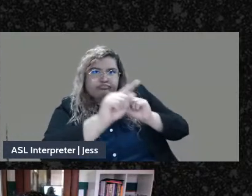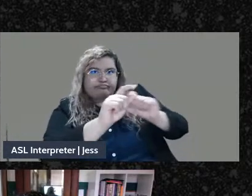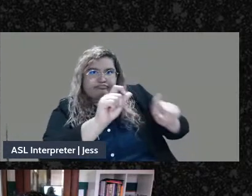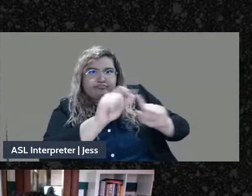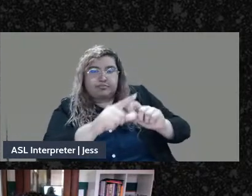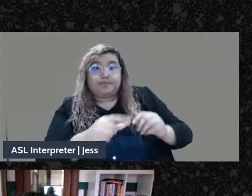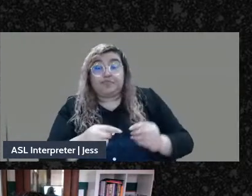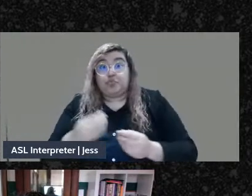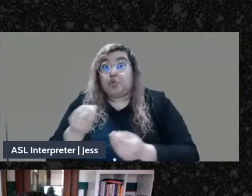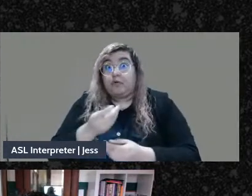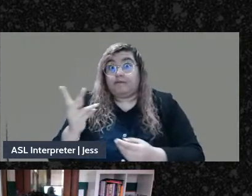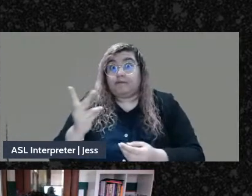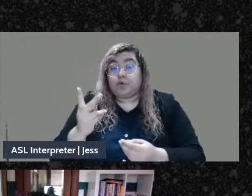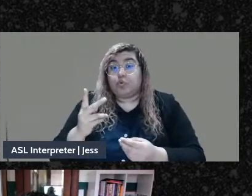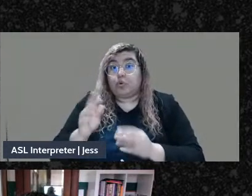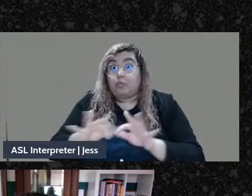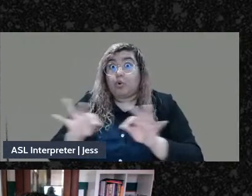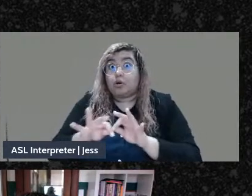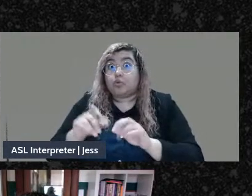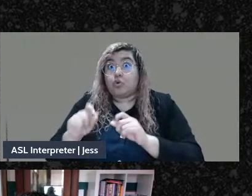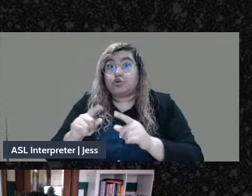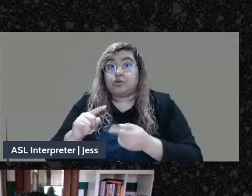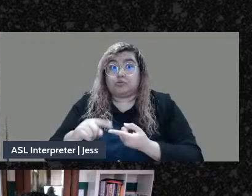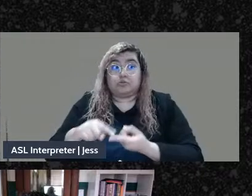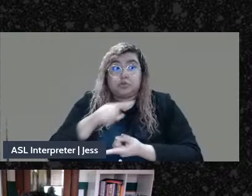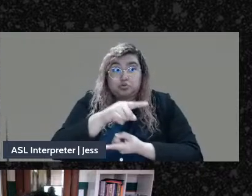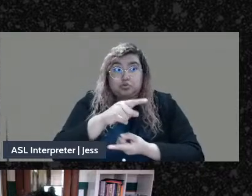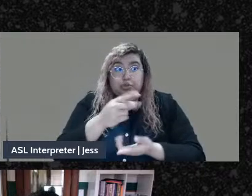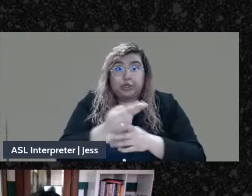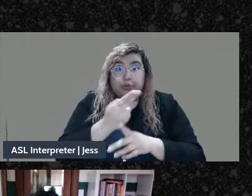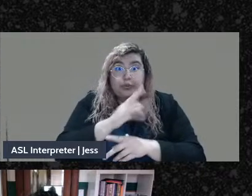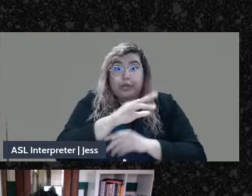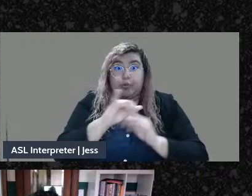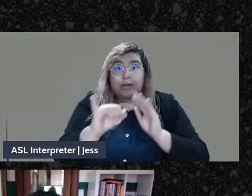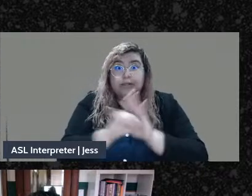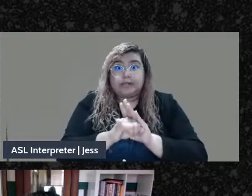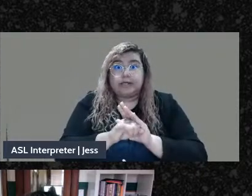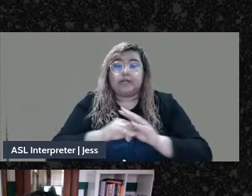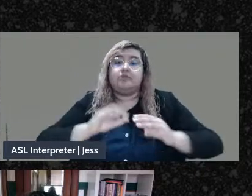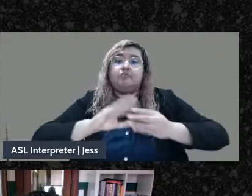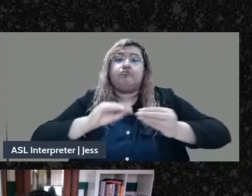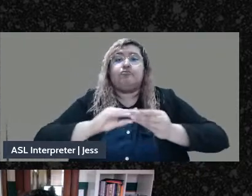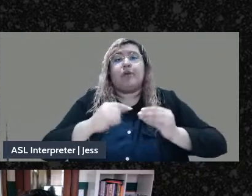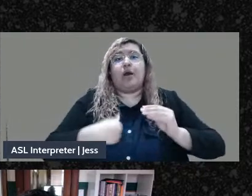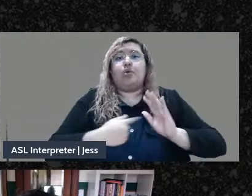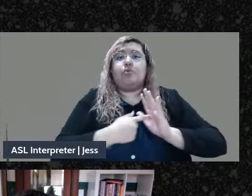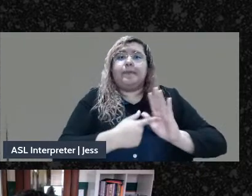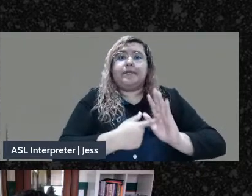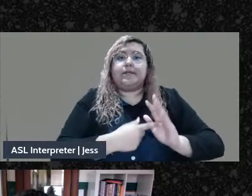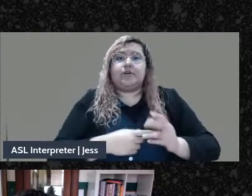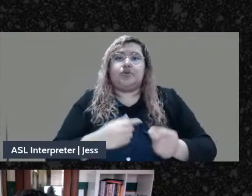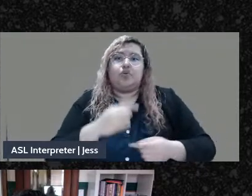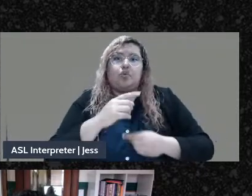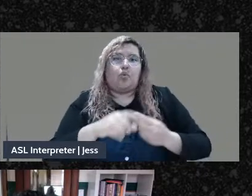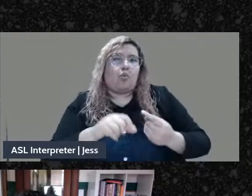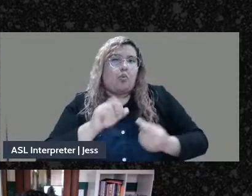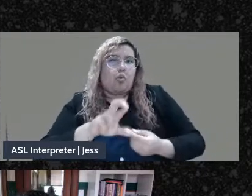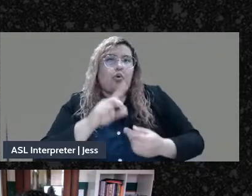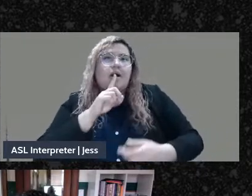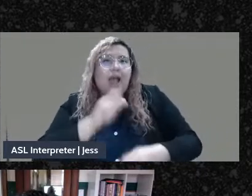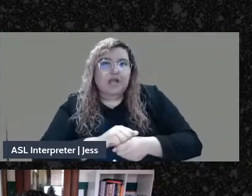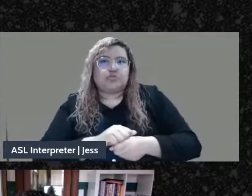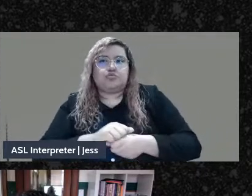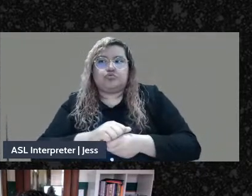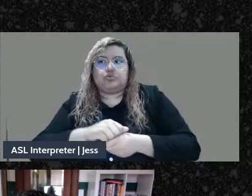questions that really resonate for me are, do they use their identity to make claims about representation or about substance, right? Like, I think that's